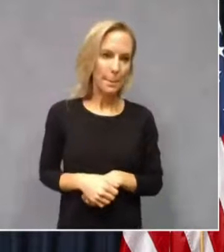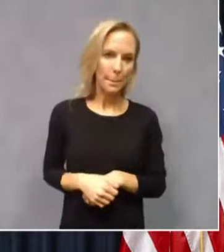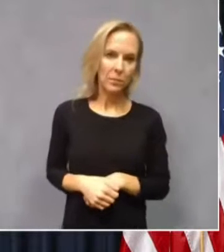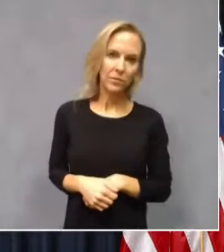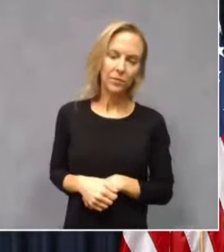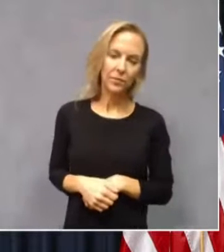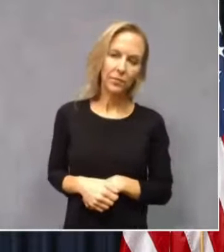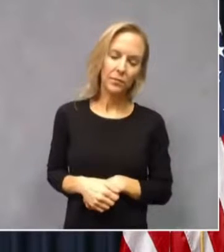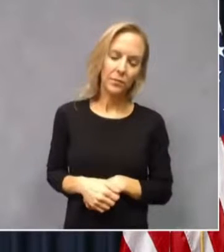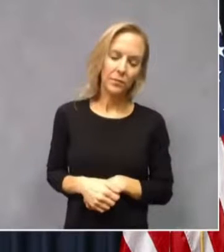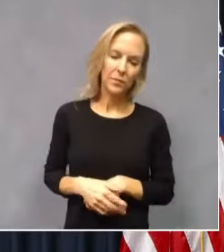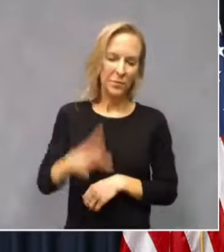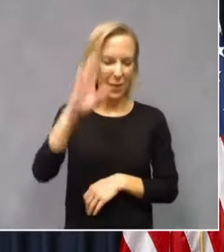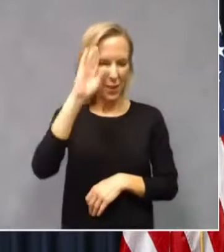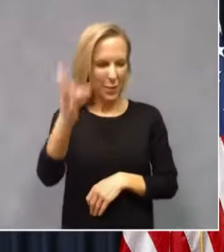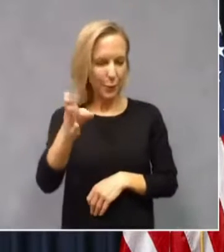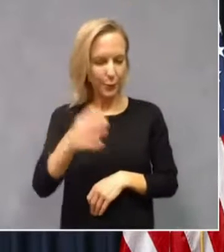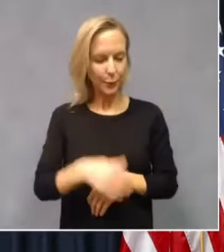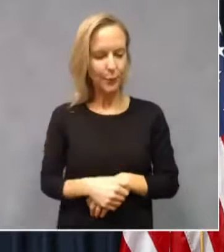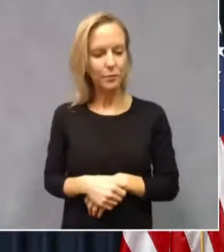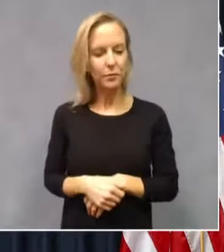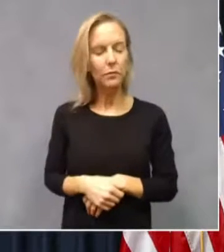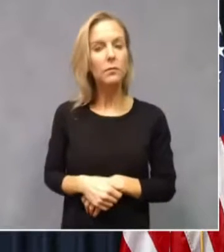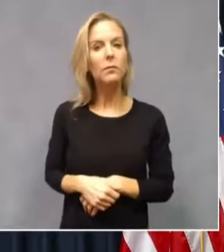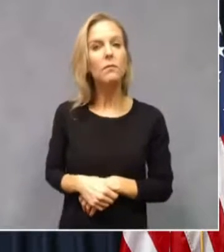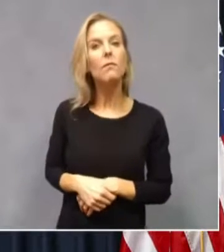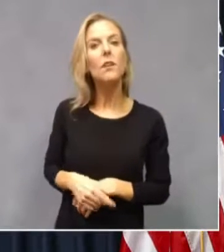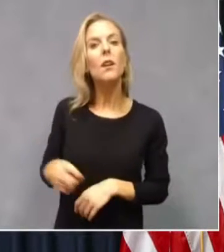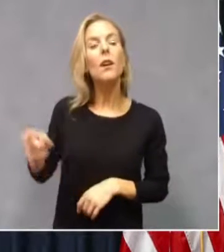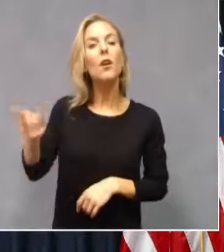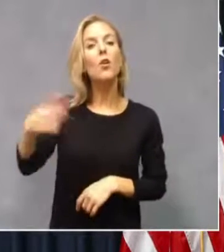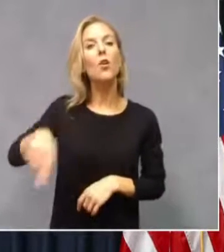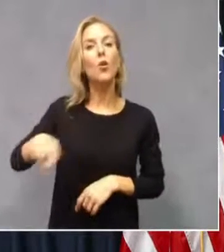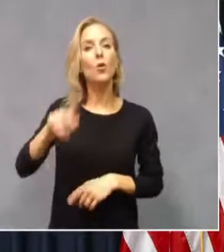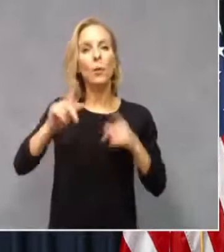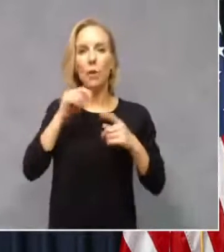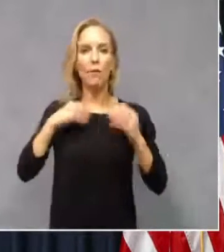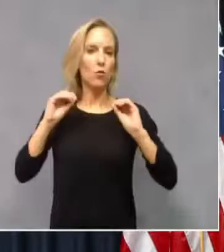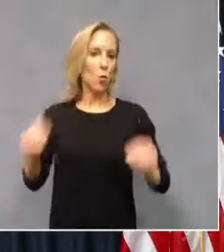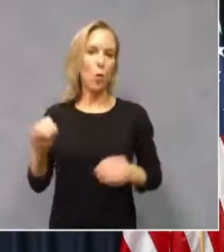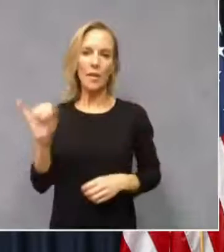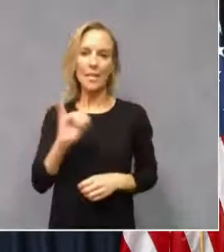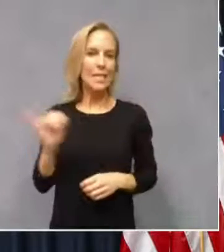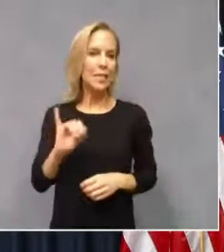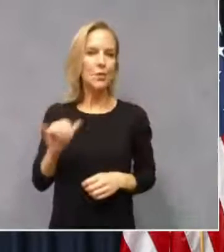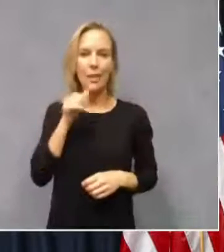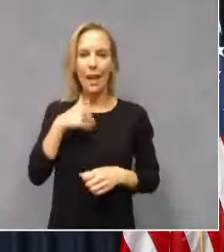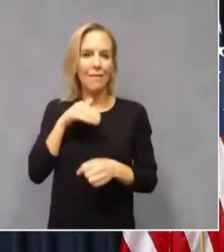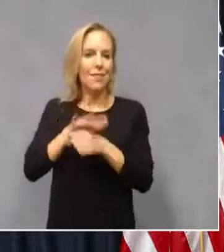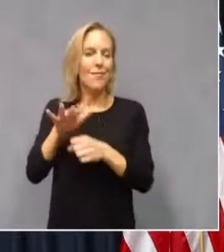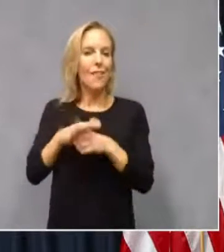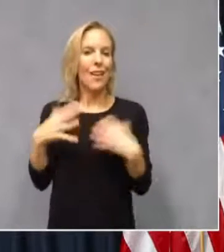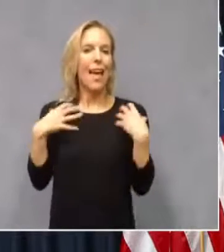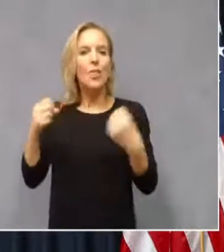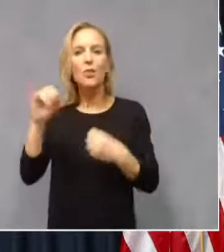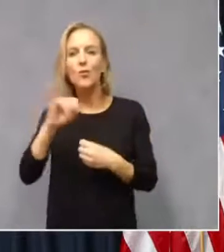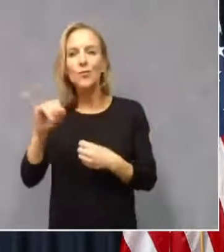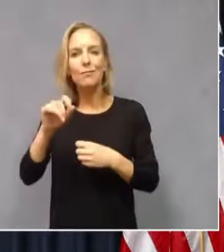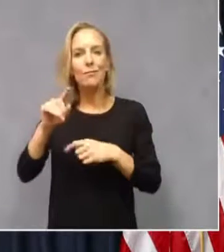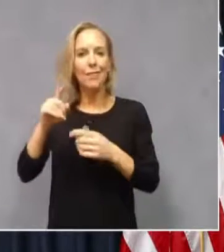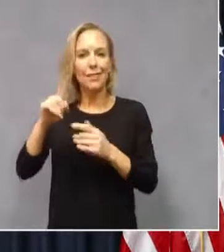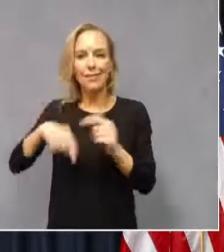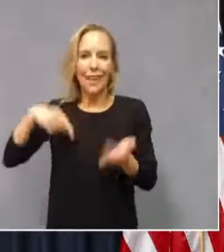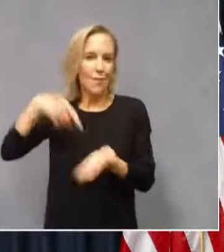Hello. For people who are uninsured or underinsured or who can't afford the vaccine, will there